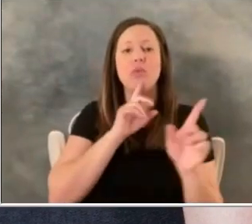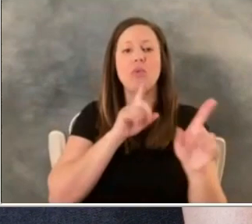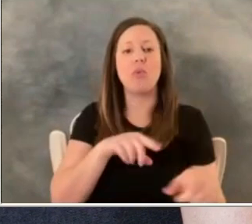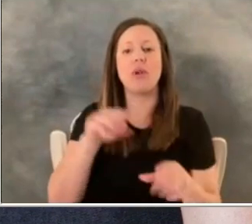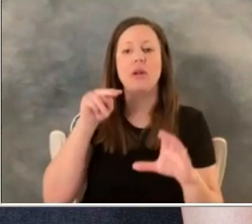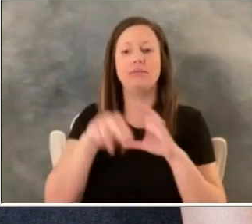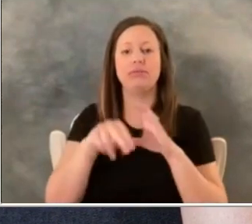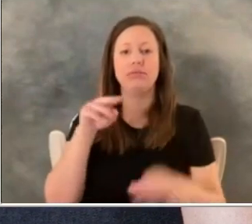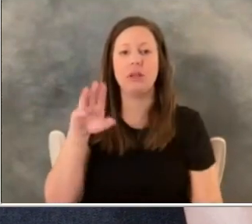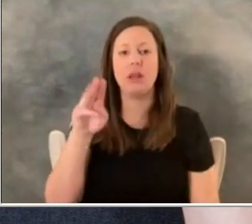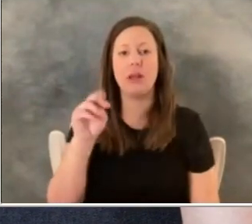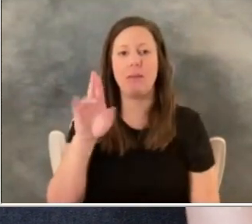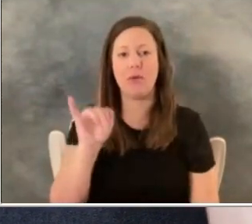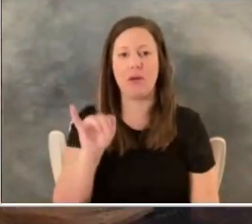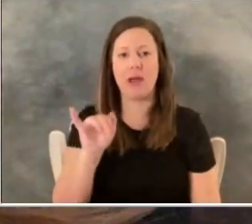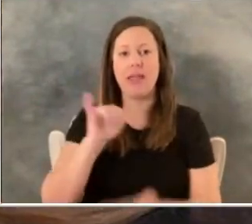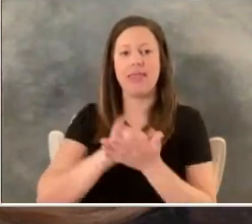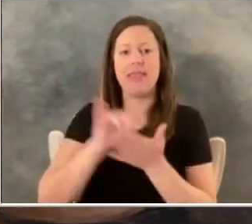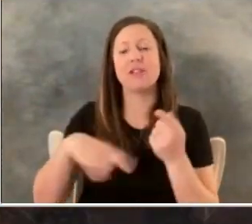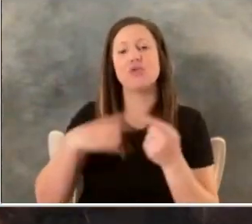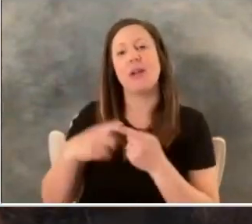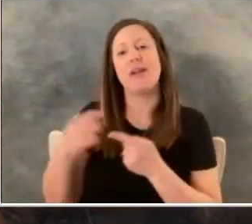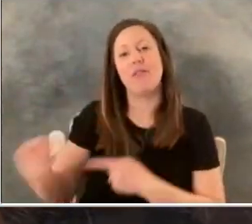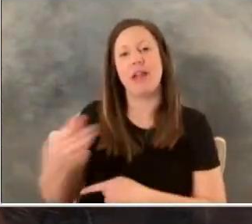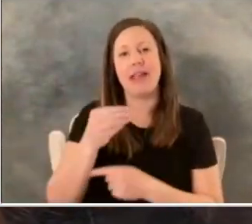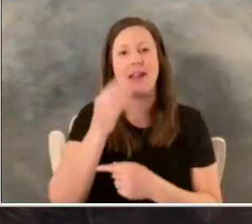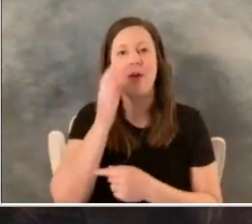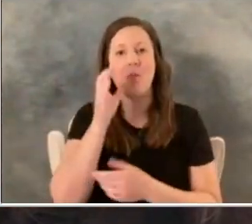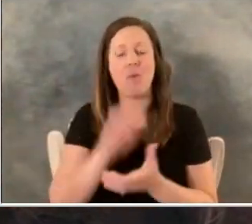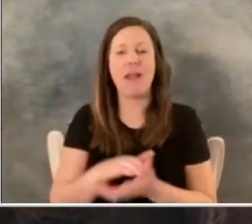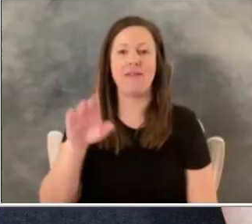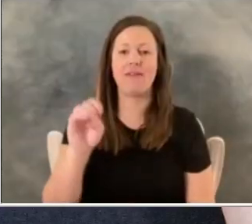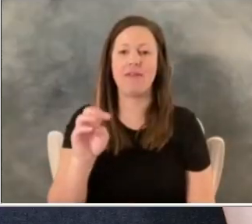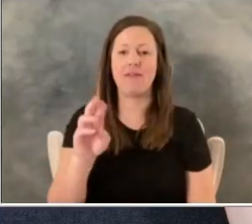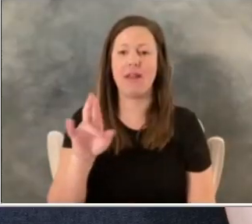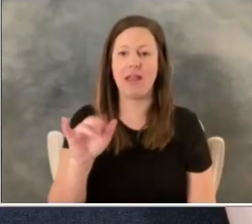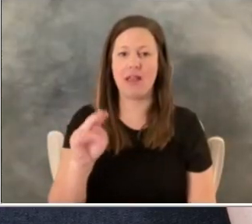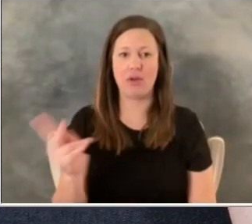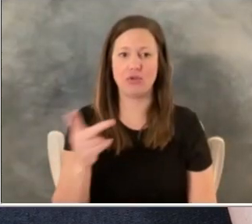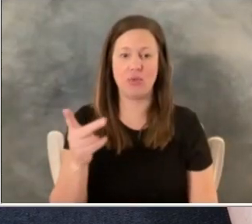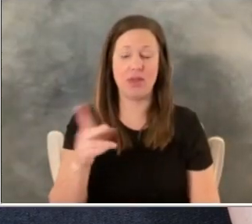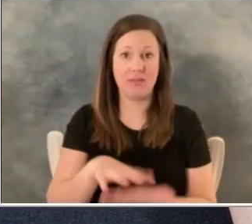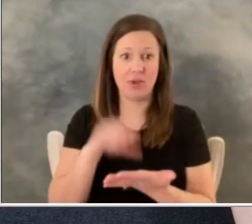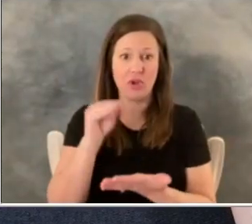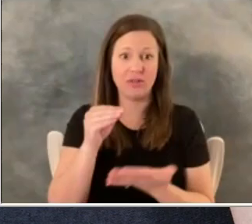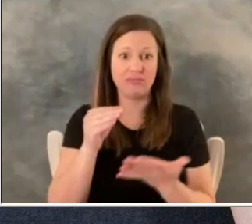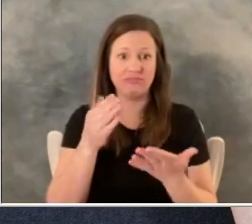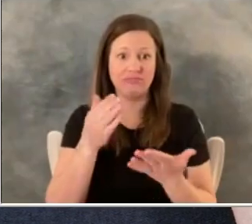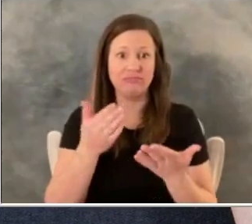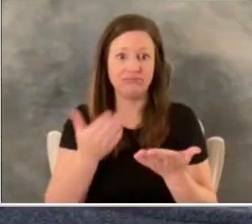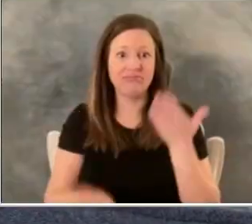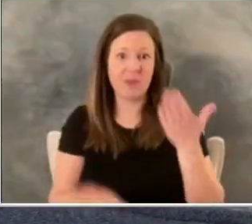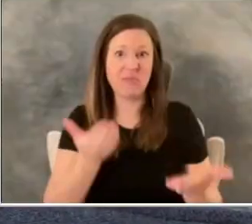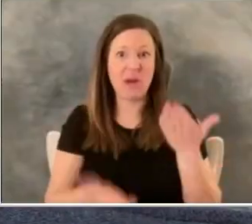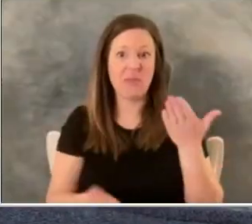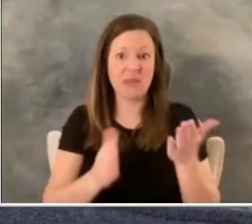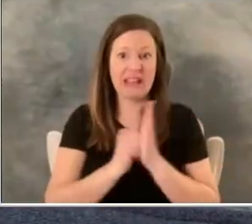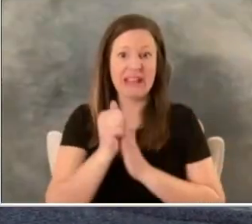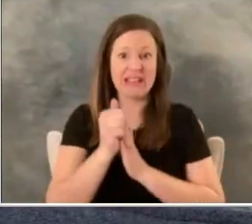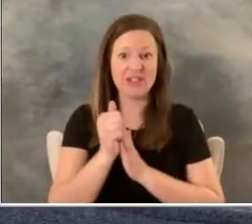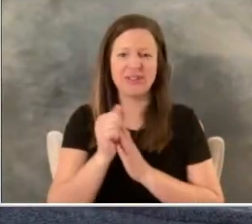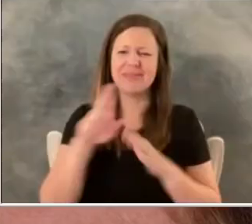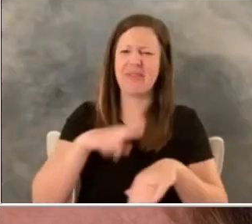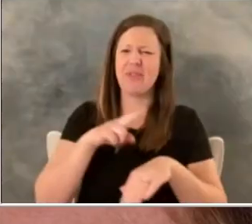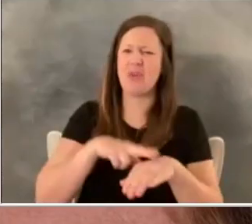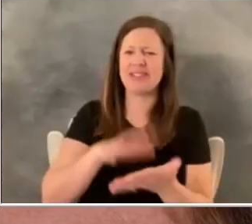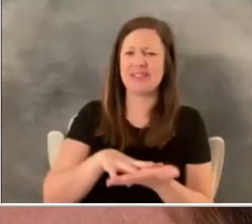that is how Yuri and his wife Erin found out it was likely cancer. Of course, we're in complete shock and worried,